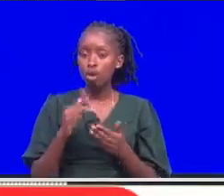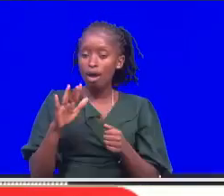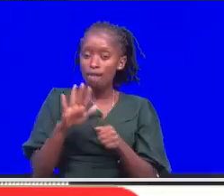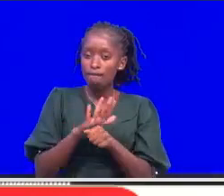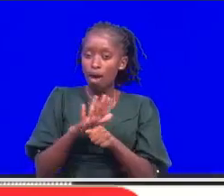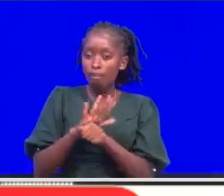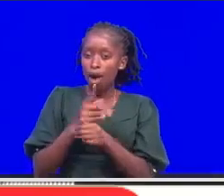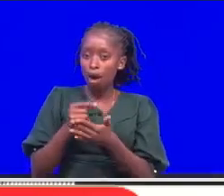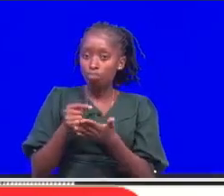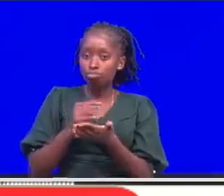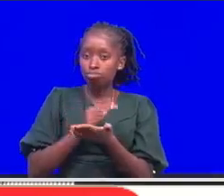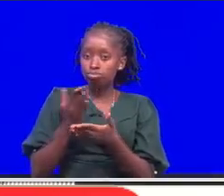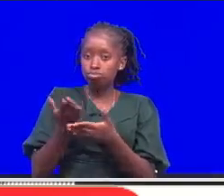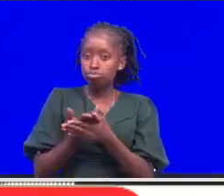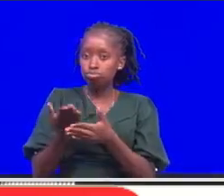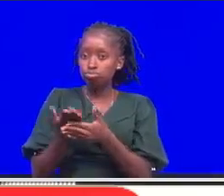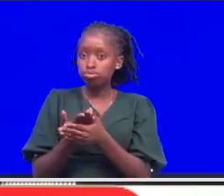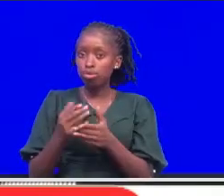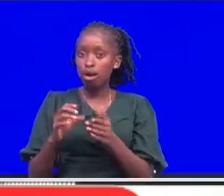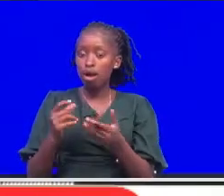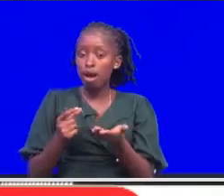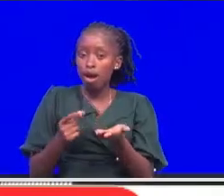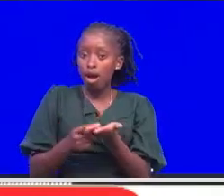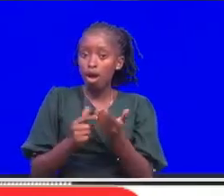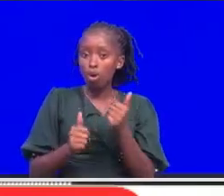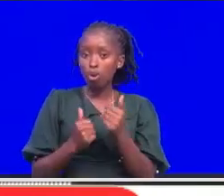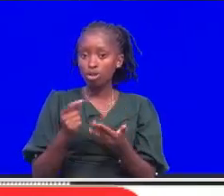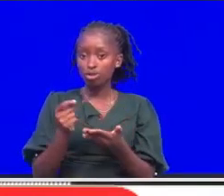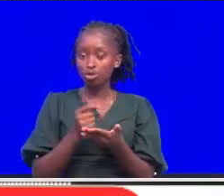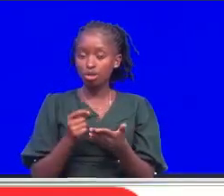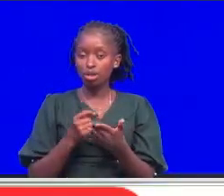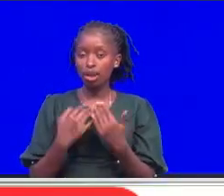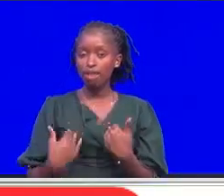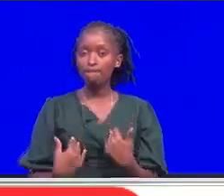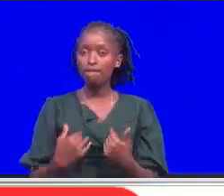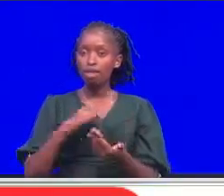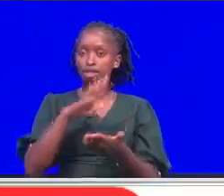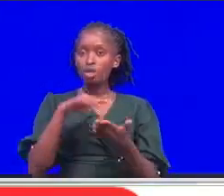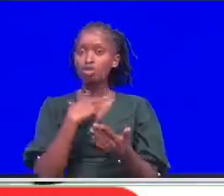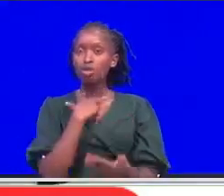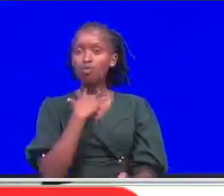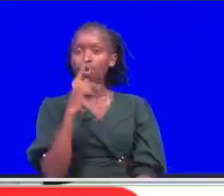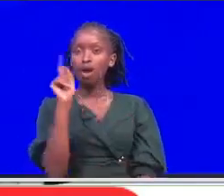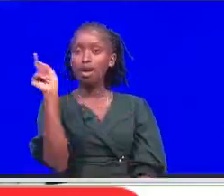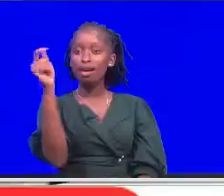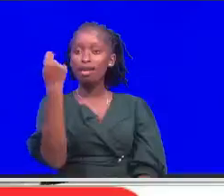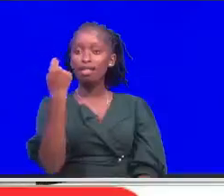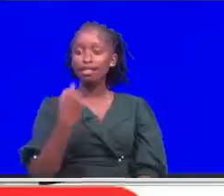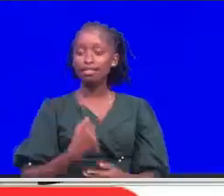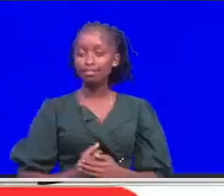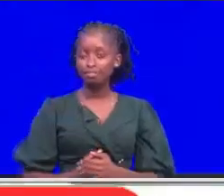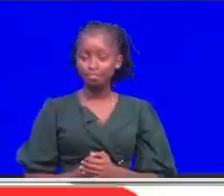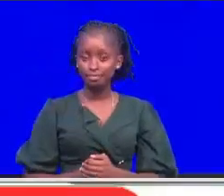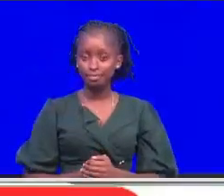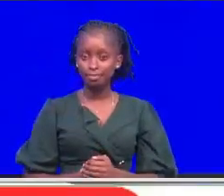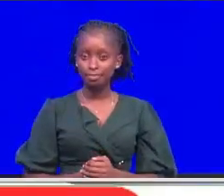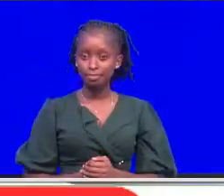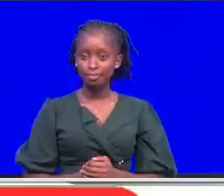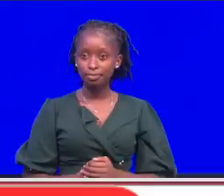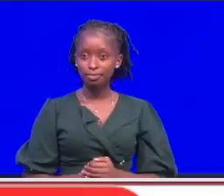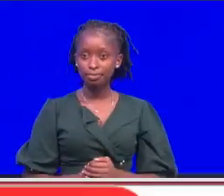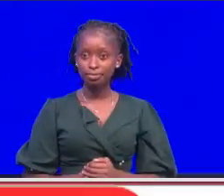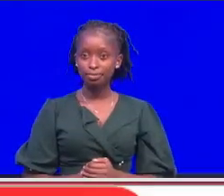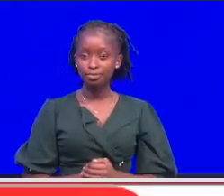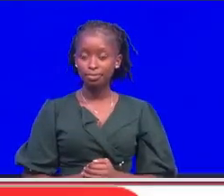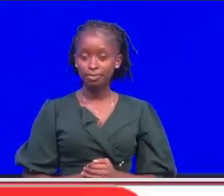kadi ambayo imeandikwa self-addressed to Voice of Kenya. Chichi Josephine TV 47. Very good.